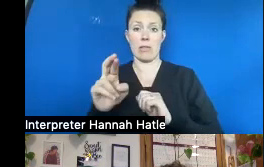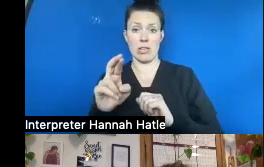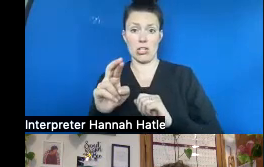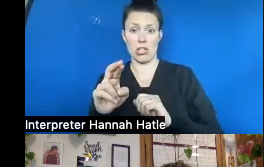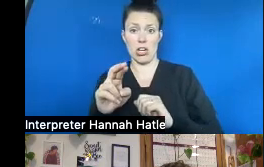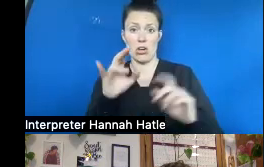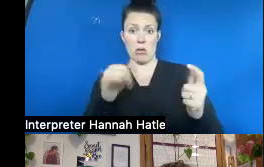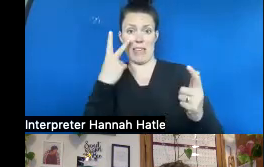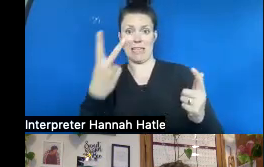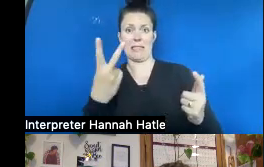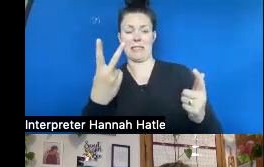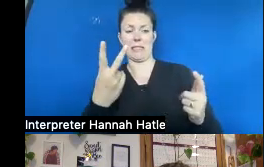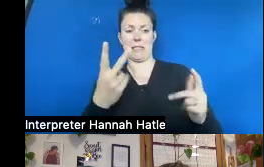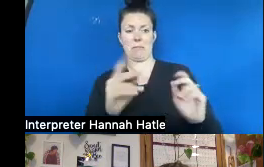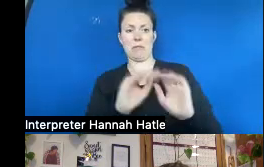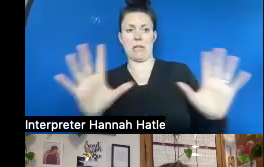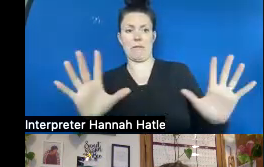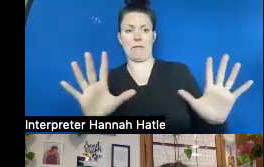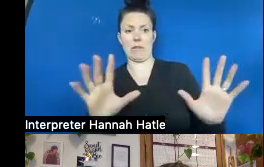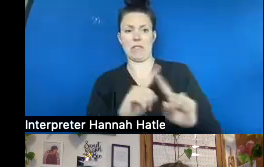you misgender somebody,